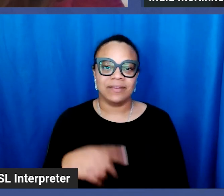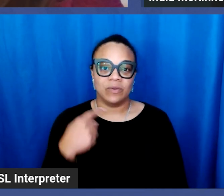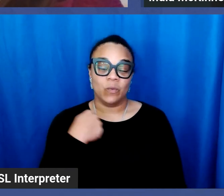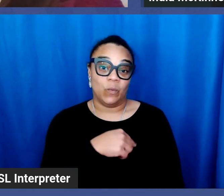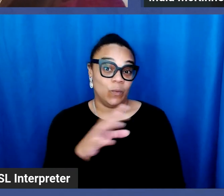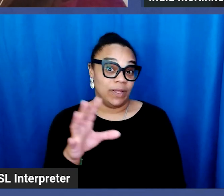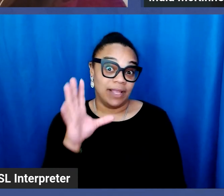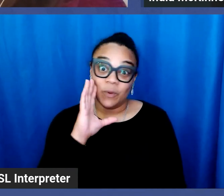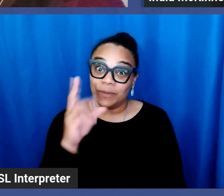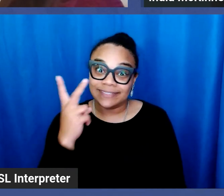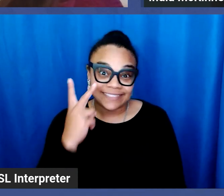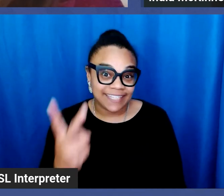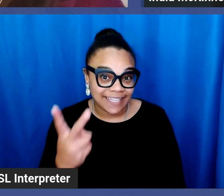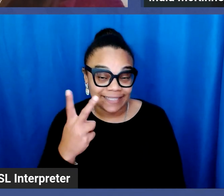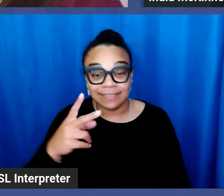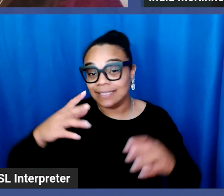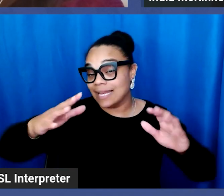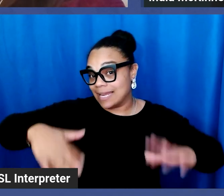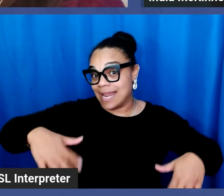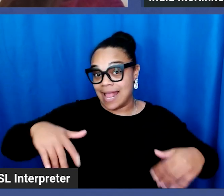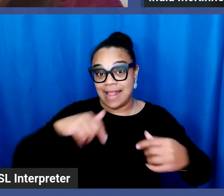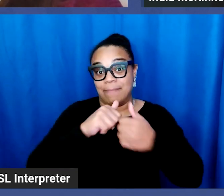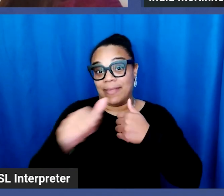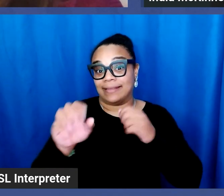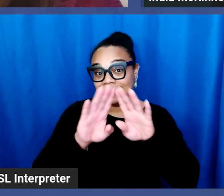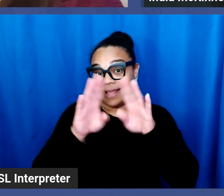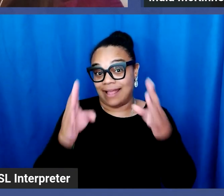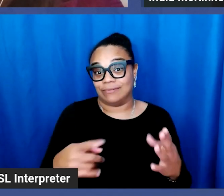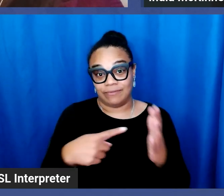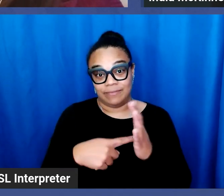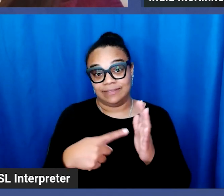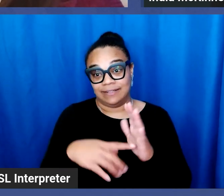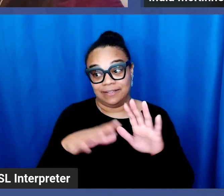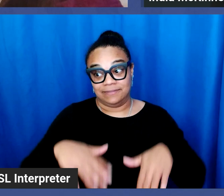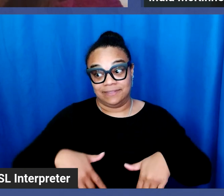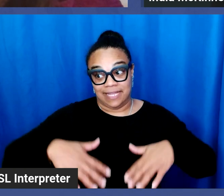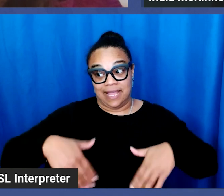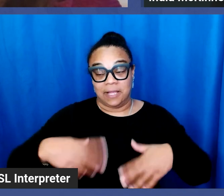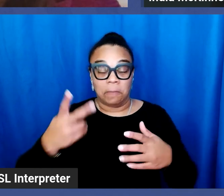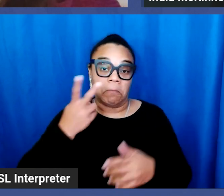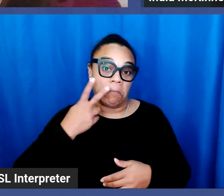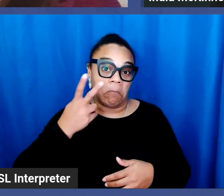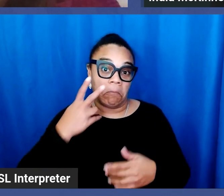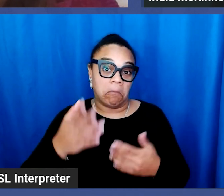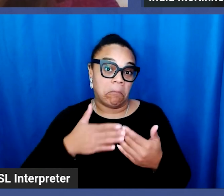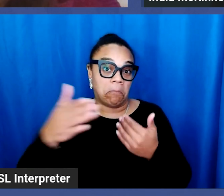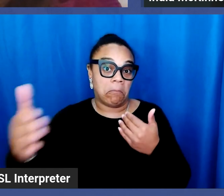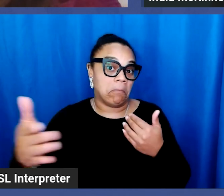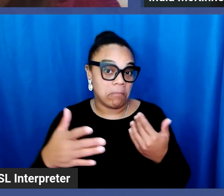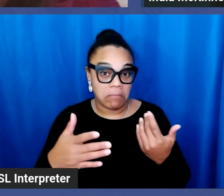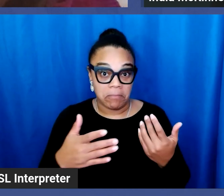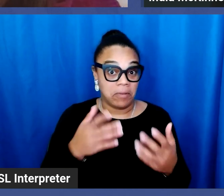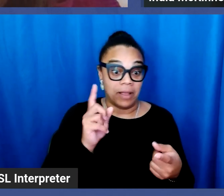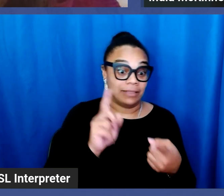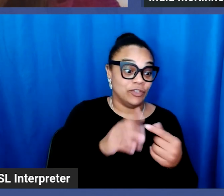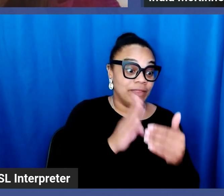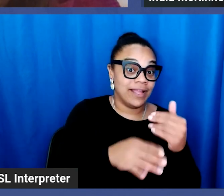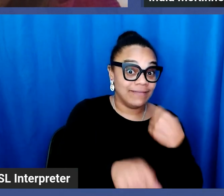We'll see, right? It has not passed the House up until this point. We don't know what's going to happen from now to the end of the year or next